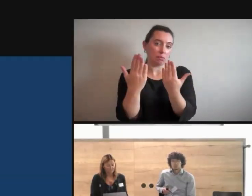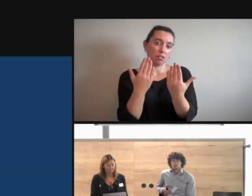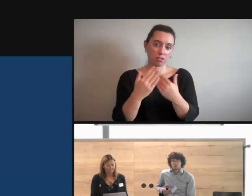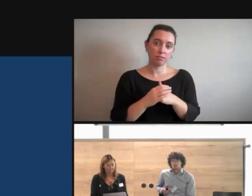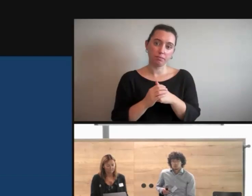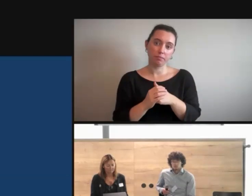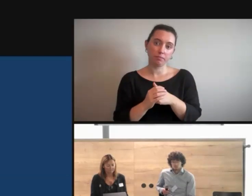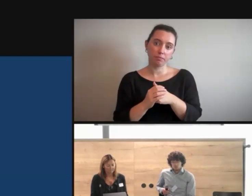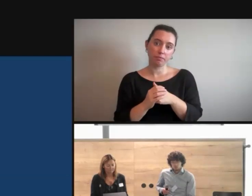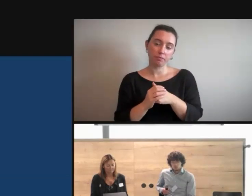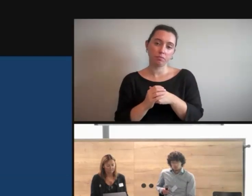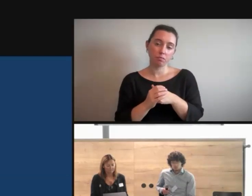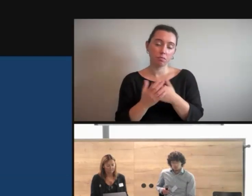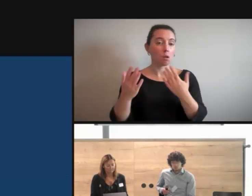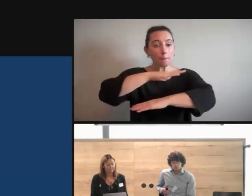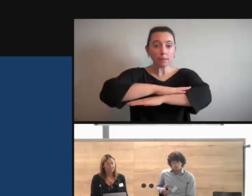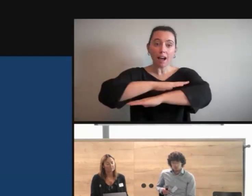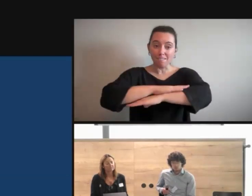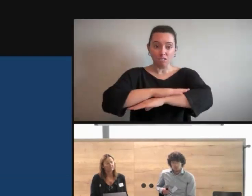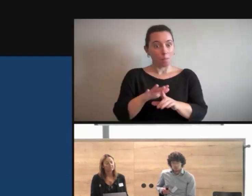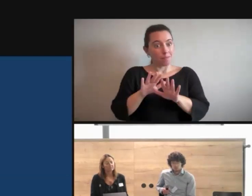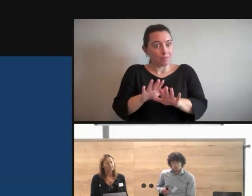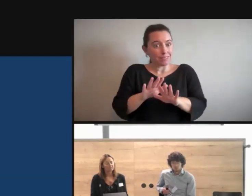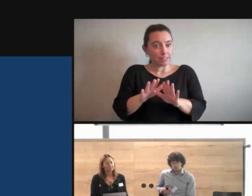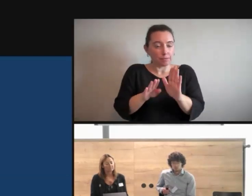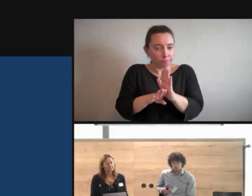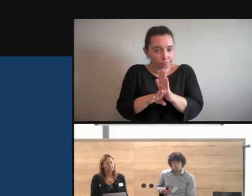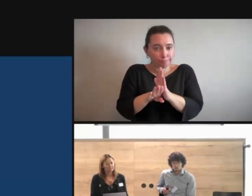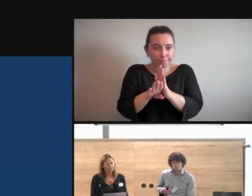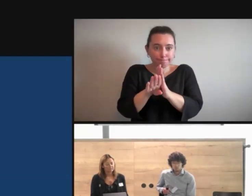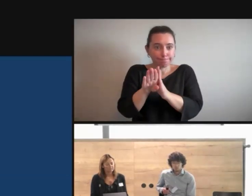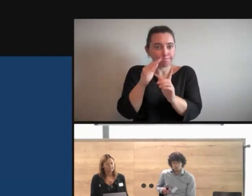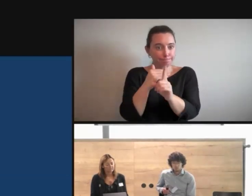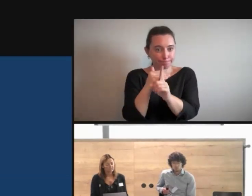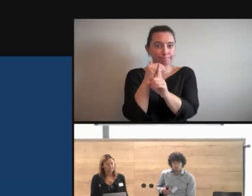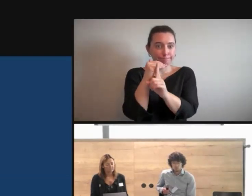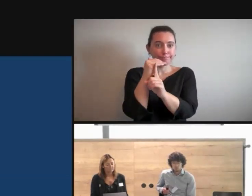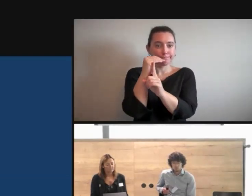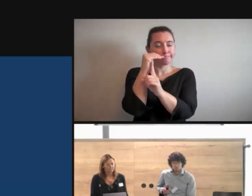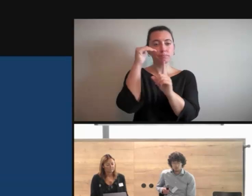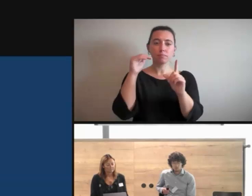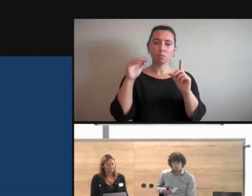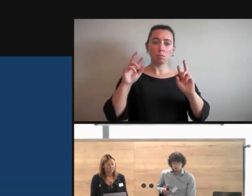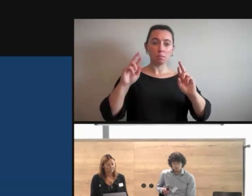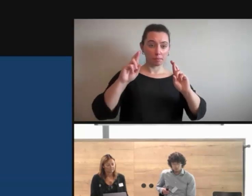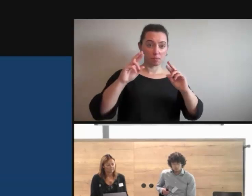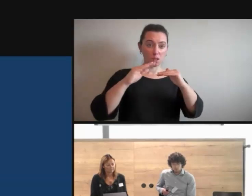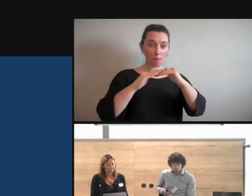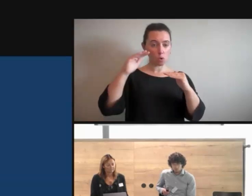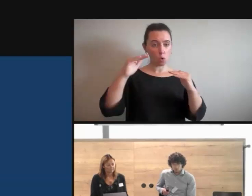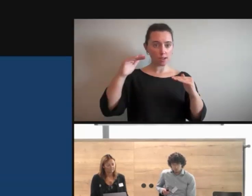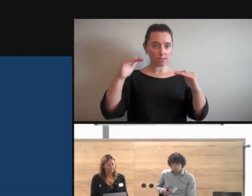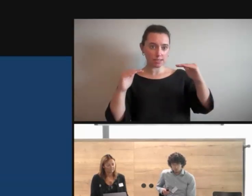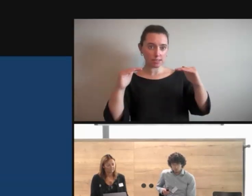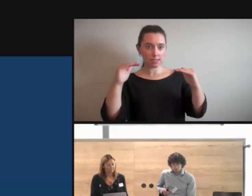These platforms continue to mature, which hopefully means more consistency and a more level playing field for creating